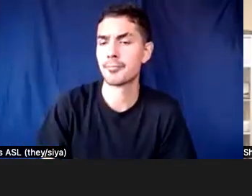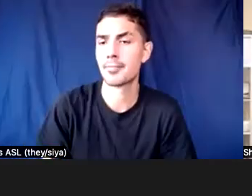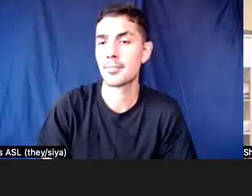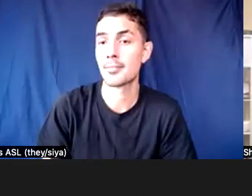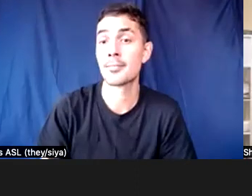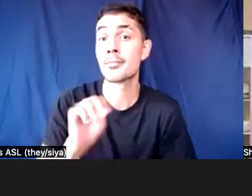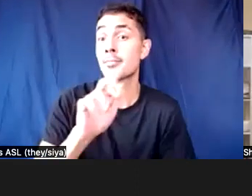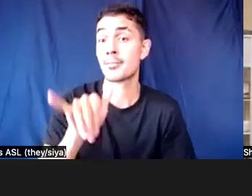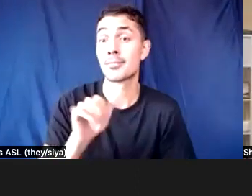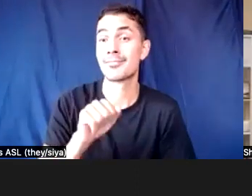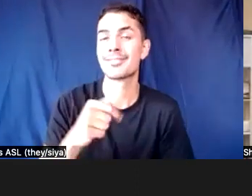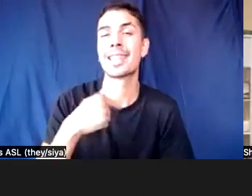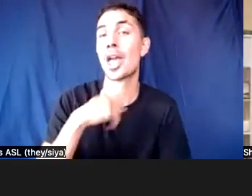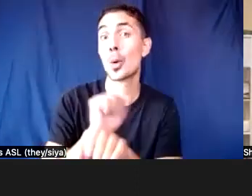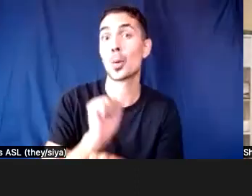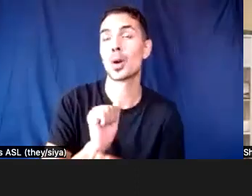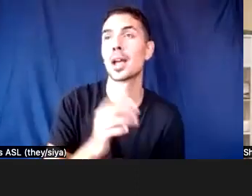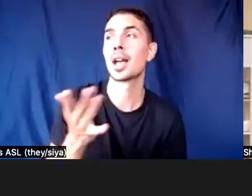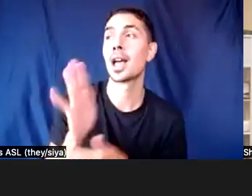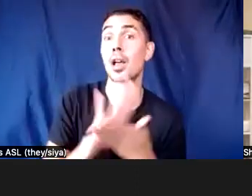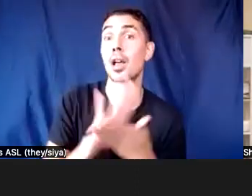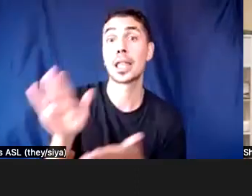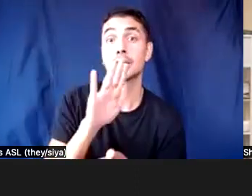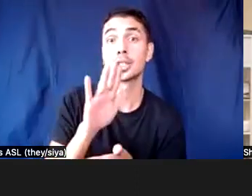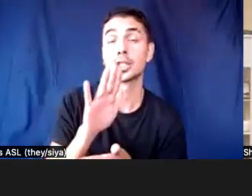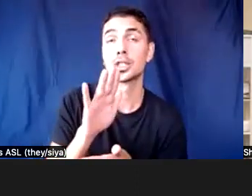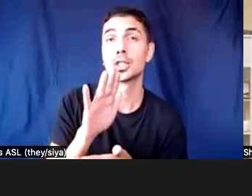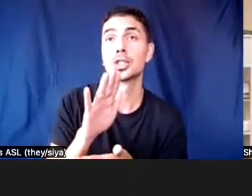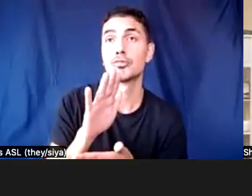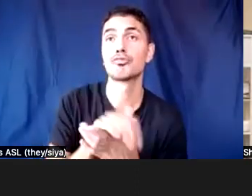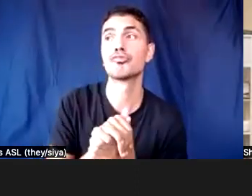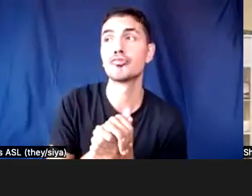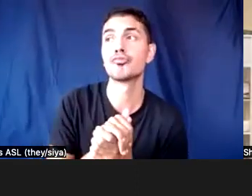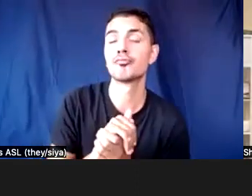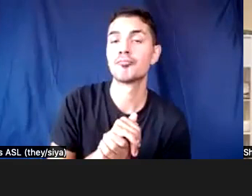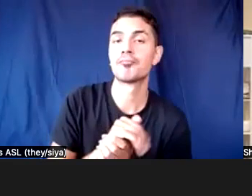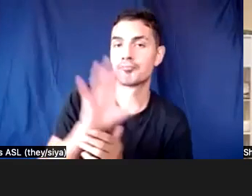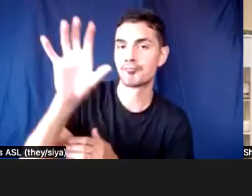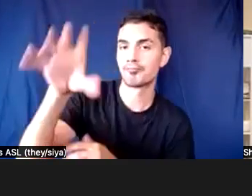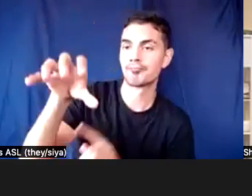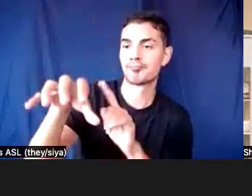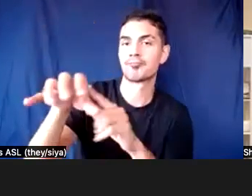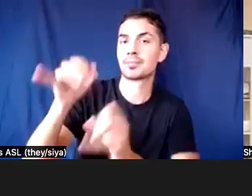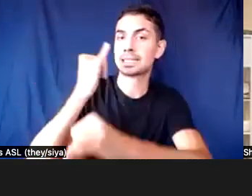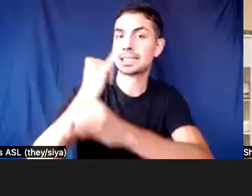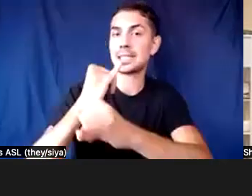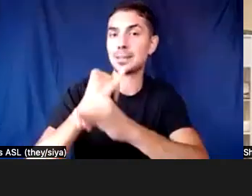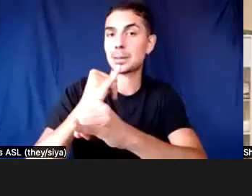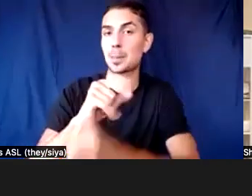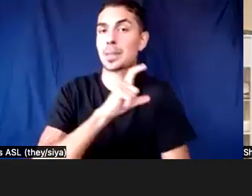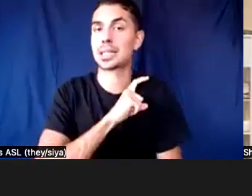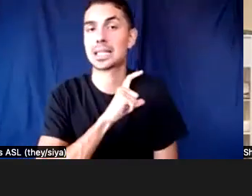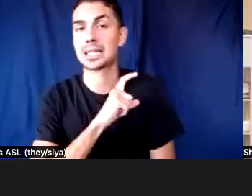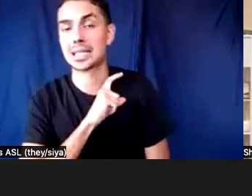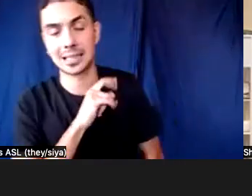Yeah, I work at a college, and we had an incident with our campus police